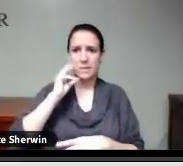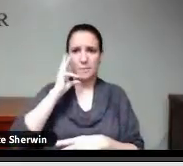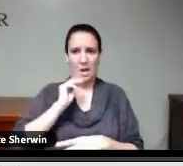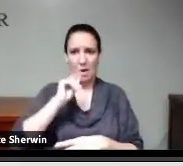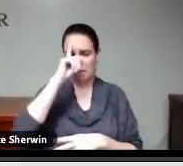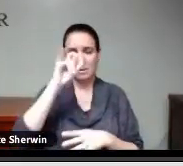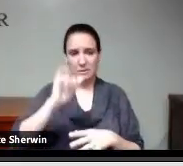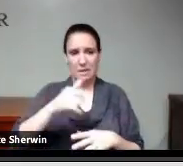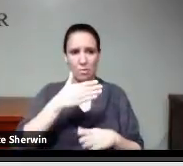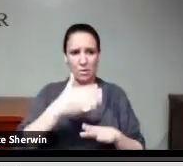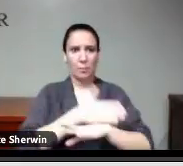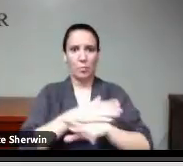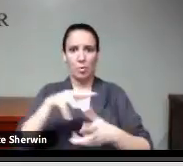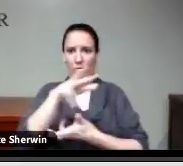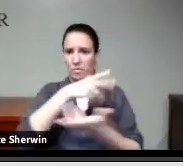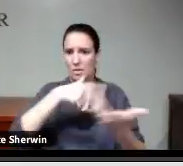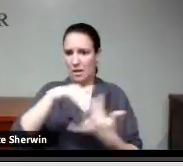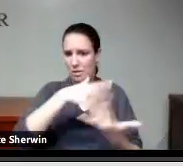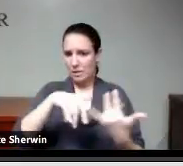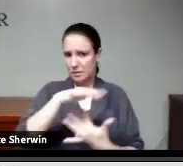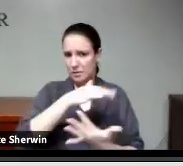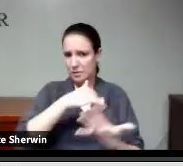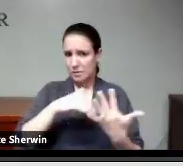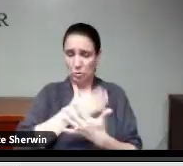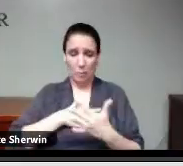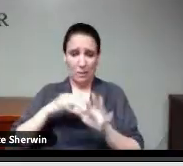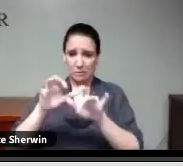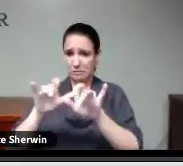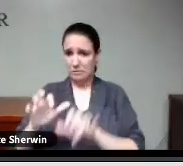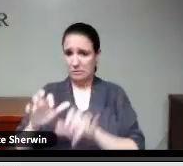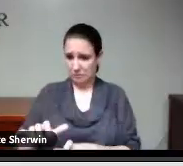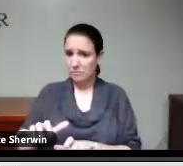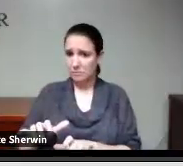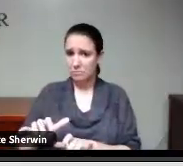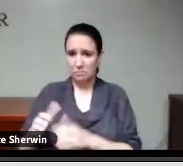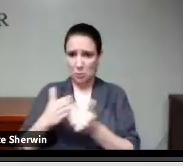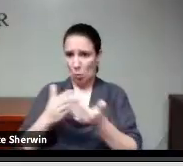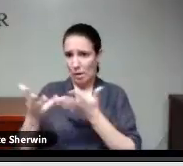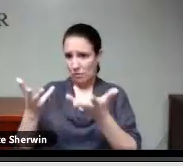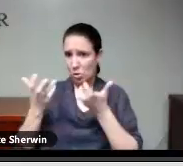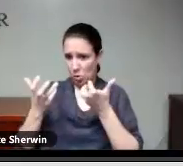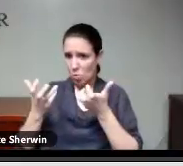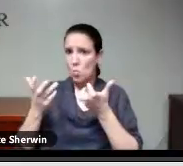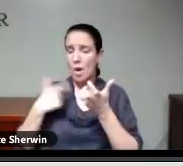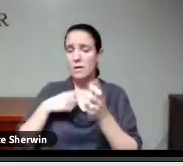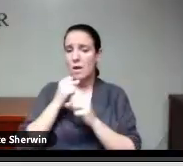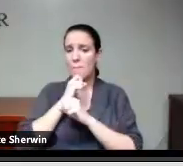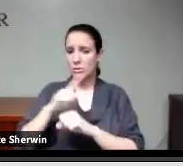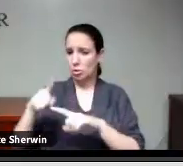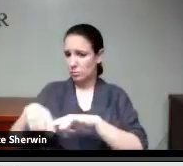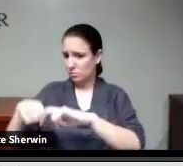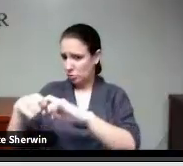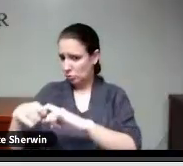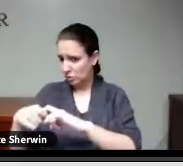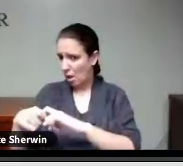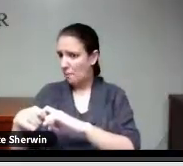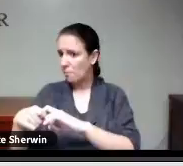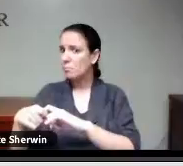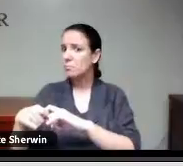exchange. So please chime in at any point, and I'll make sure that we stop and address your comments.